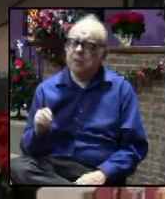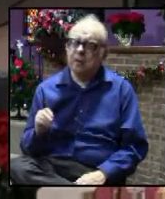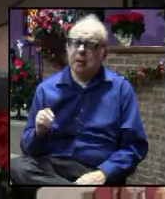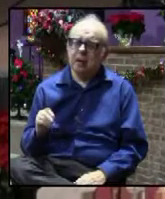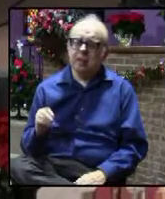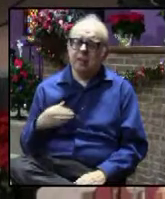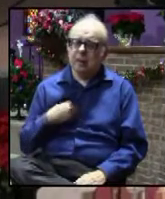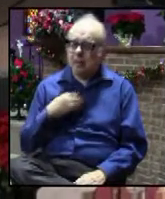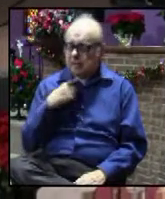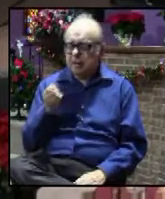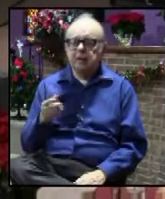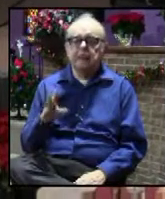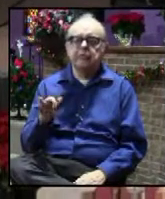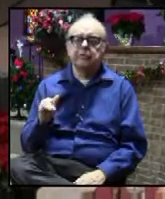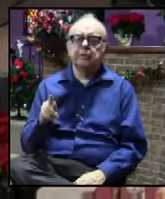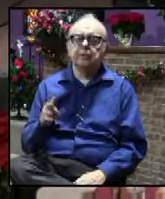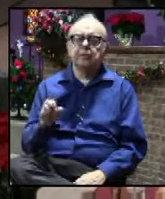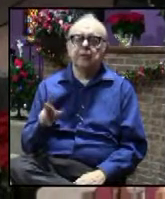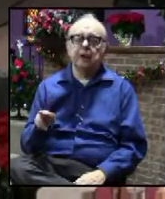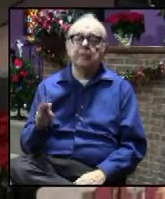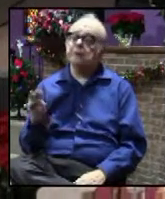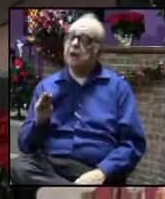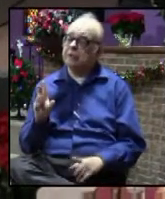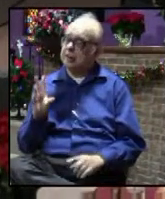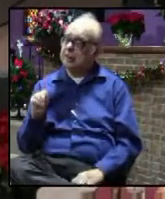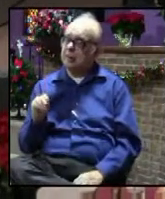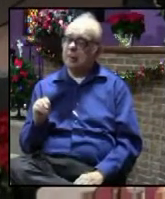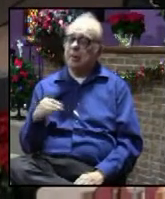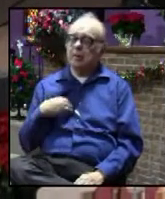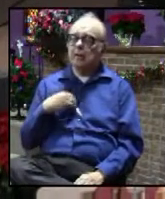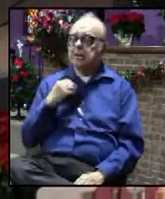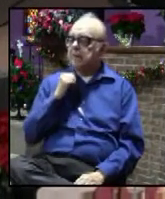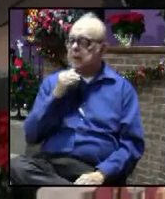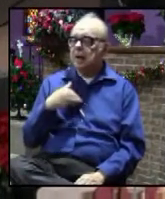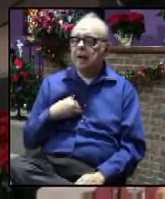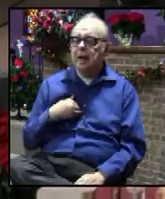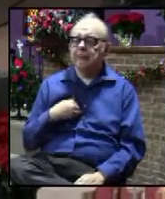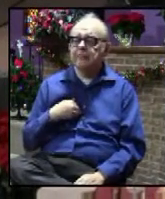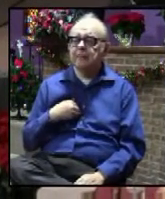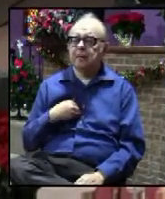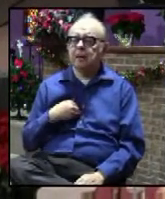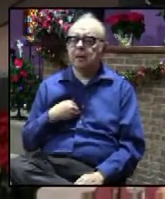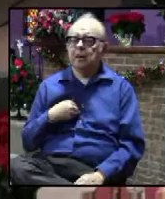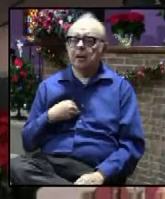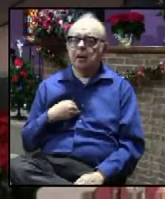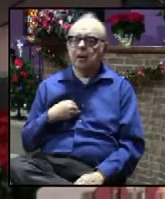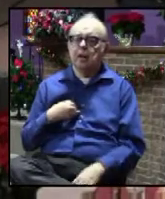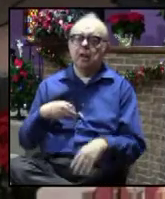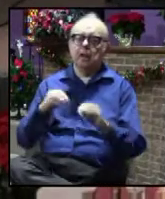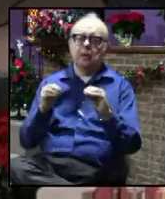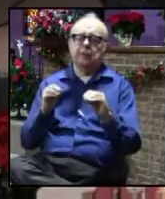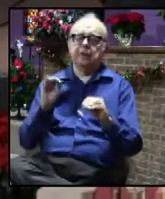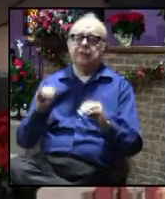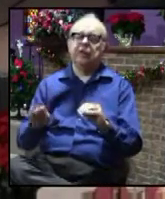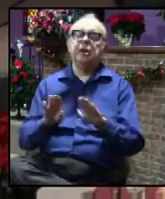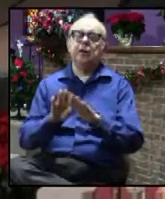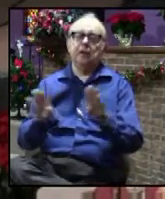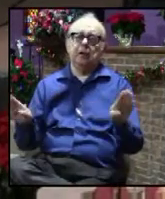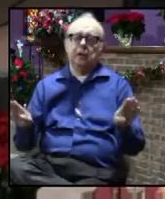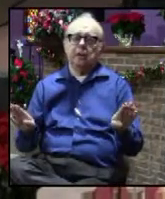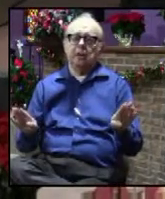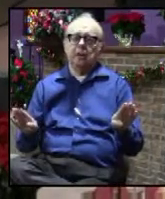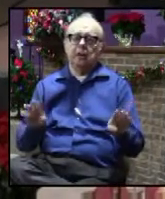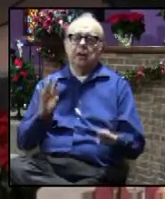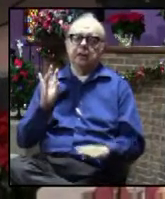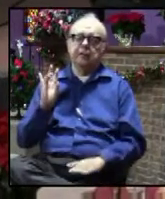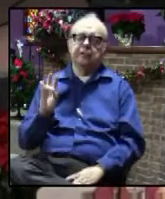We didn't have Cyber Monday. We didn't have stores staying open for